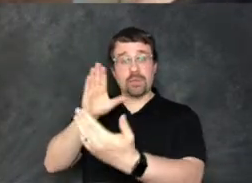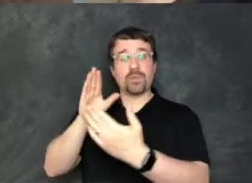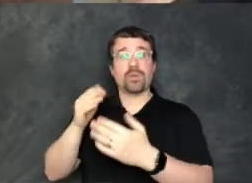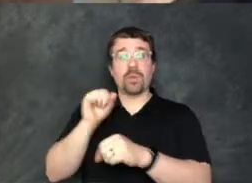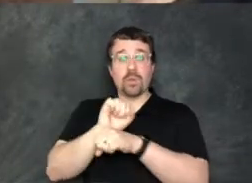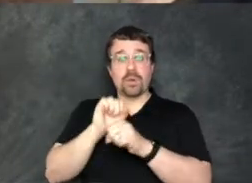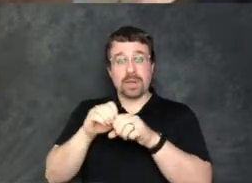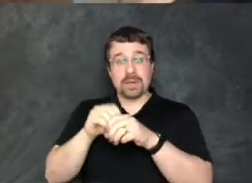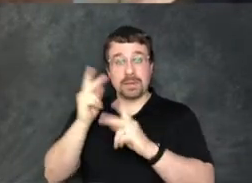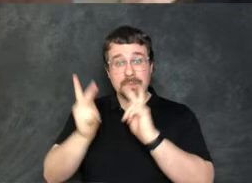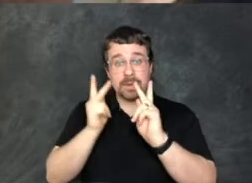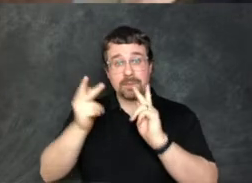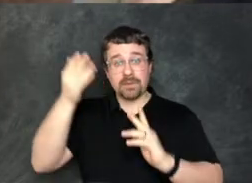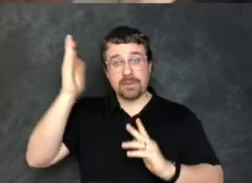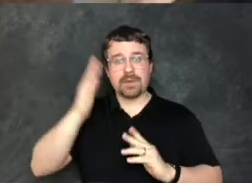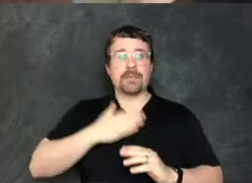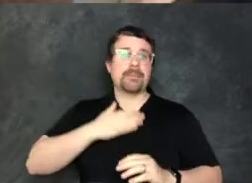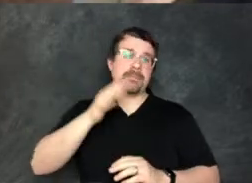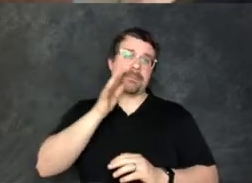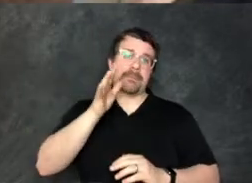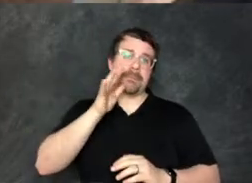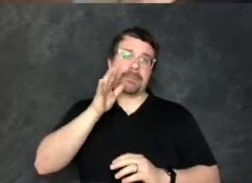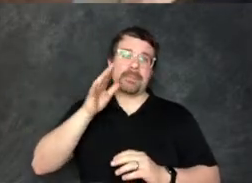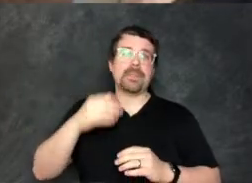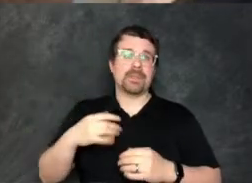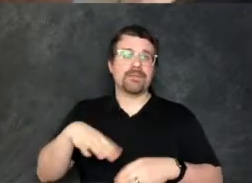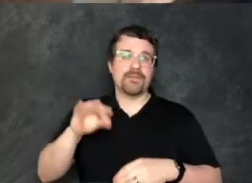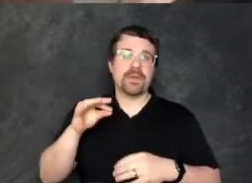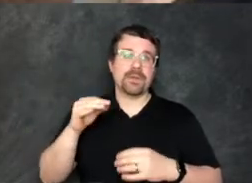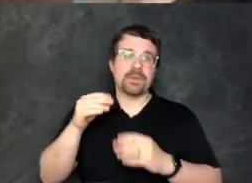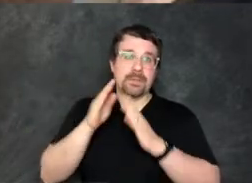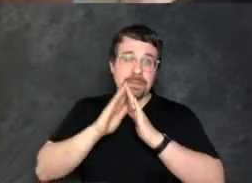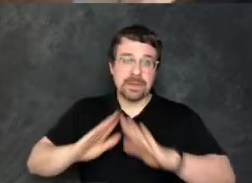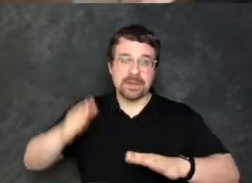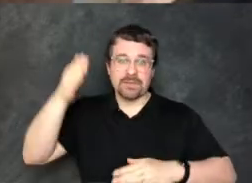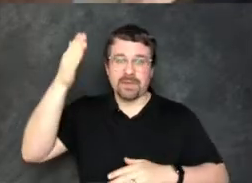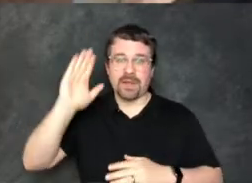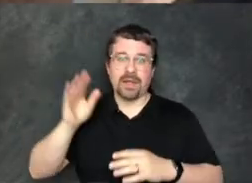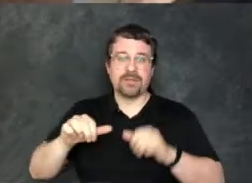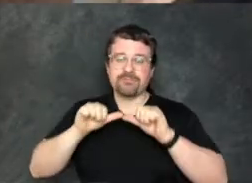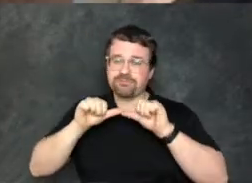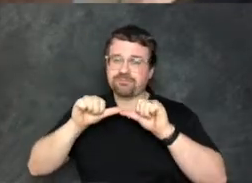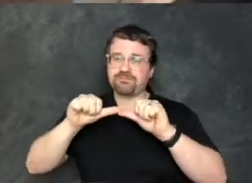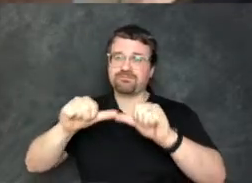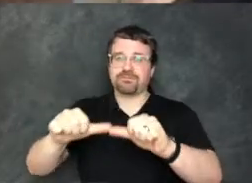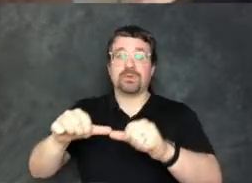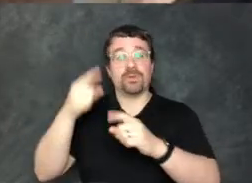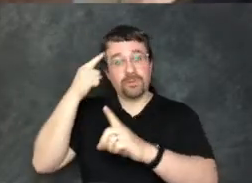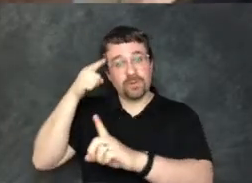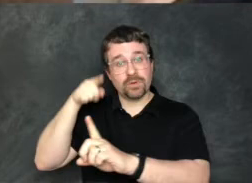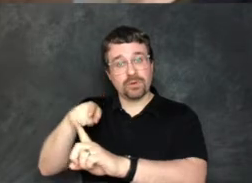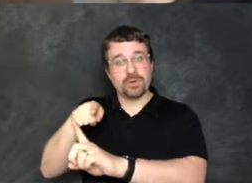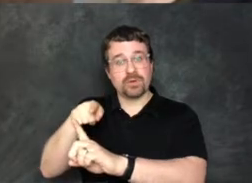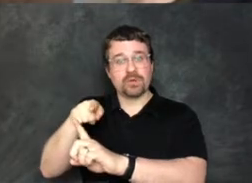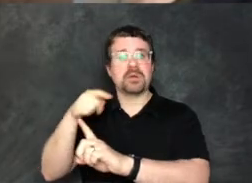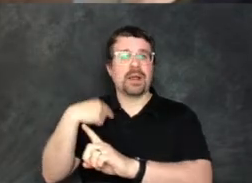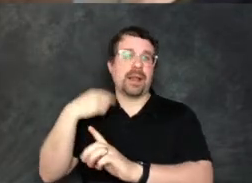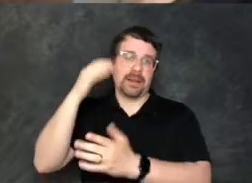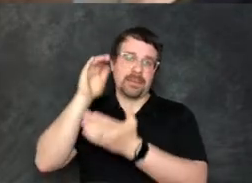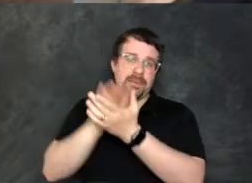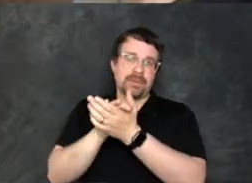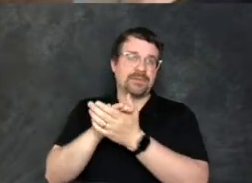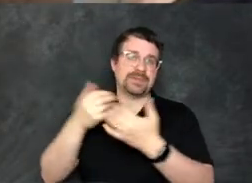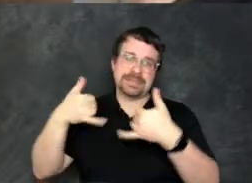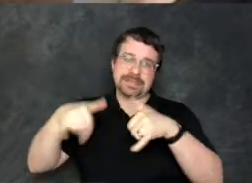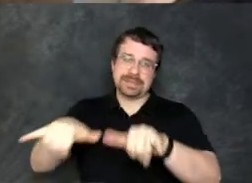God's presence, working in the people of God, my mother had found the peace of God that endures for